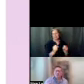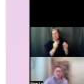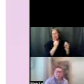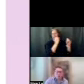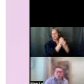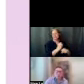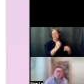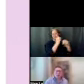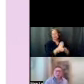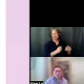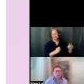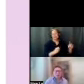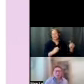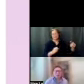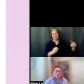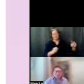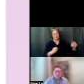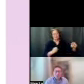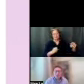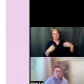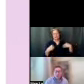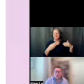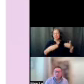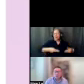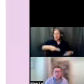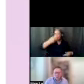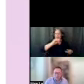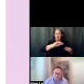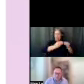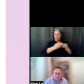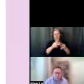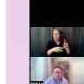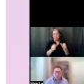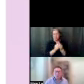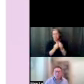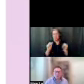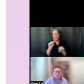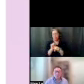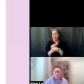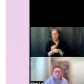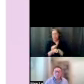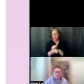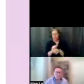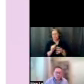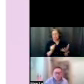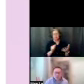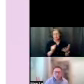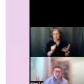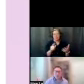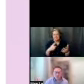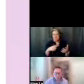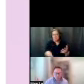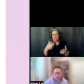higher rate of unemployment in our disabled population, and despite very talented and intelligent people,